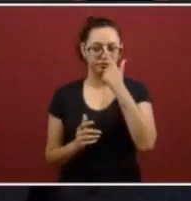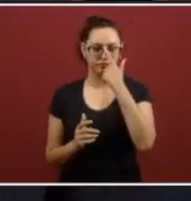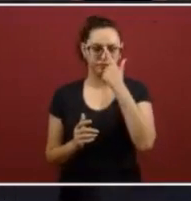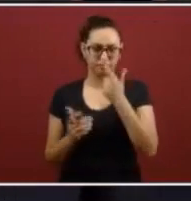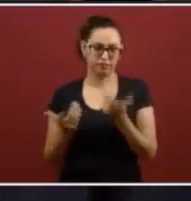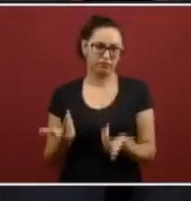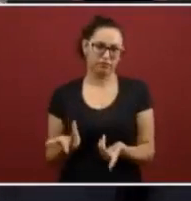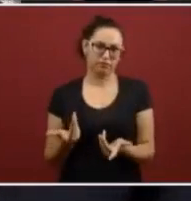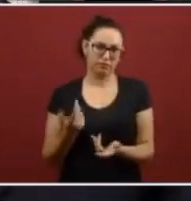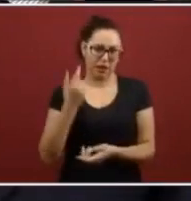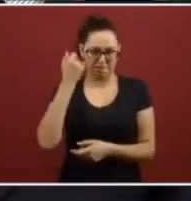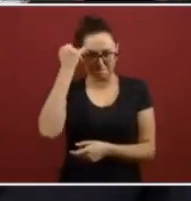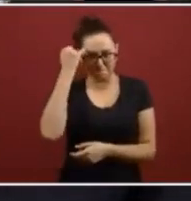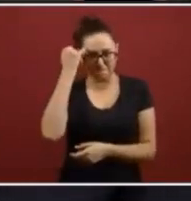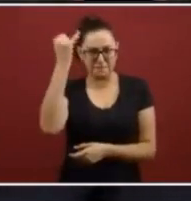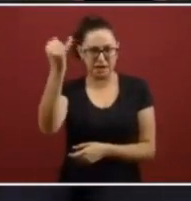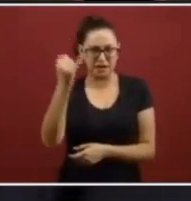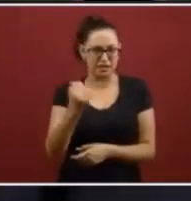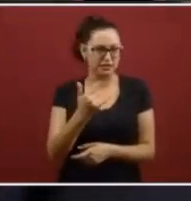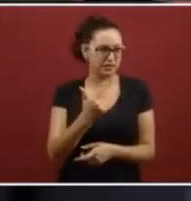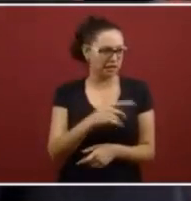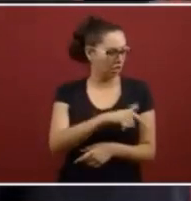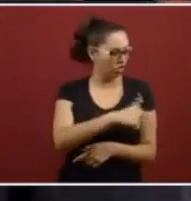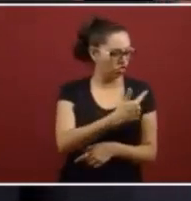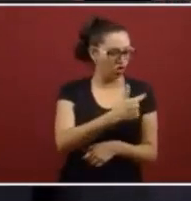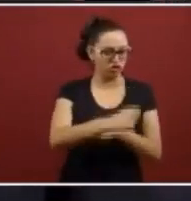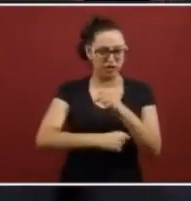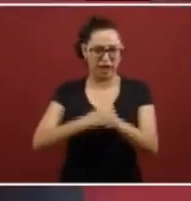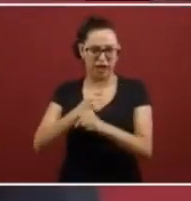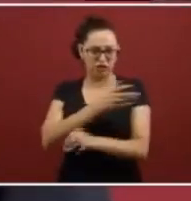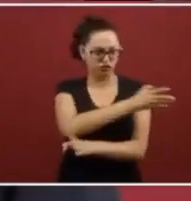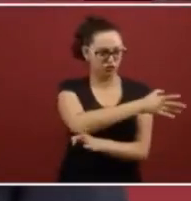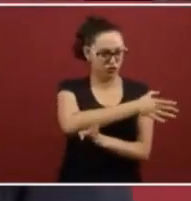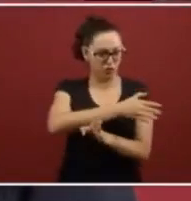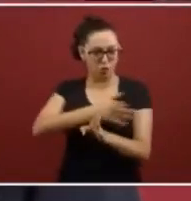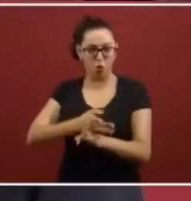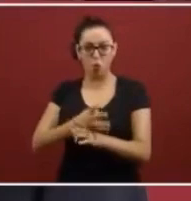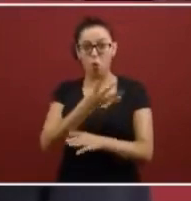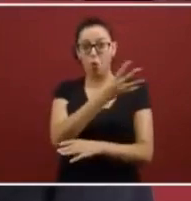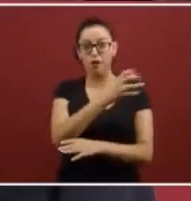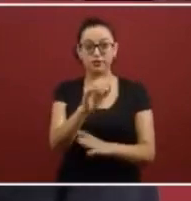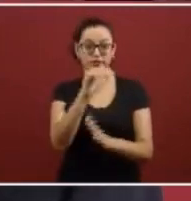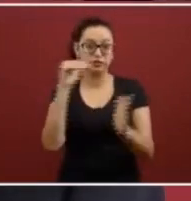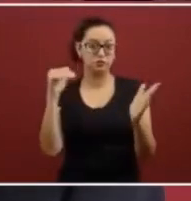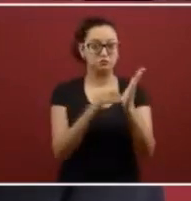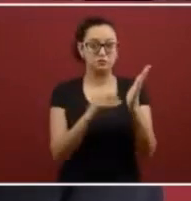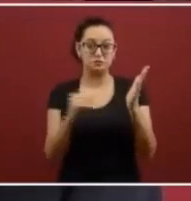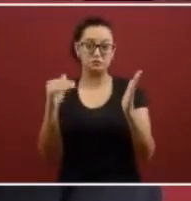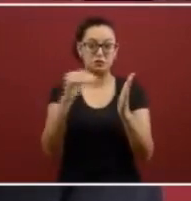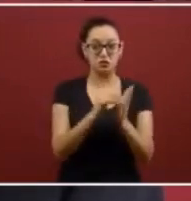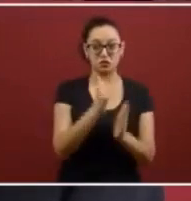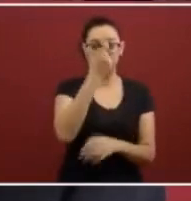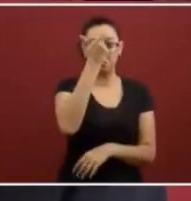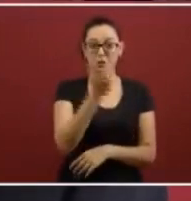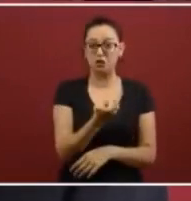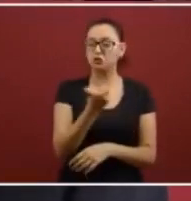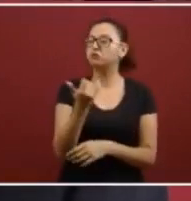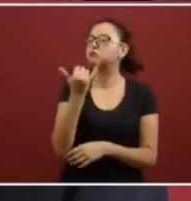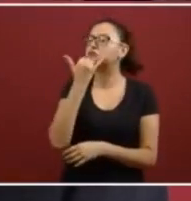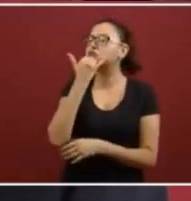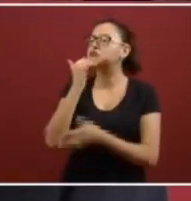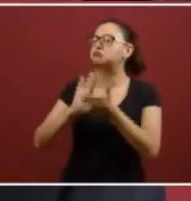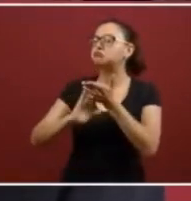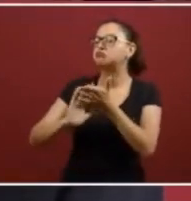Or not discounts, returned the money. See, says in the last 12 years,